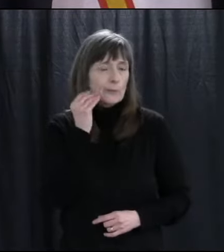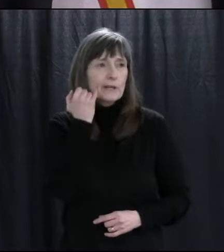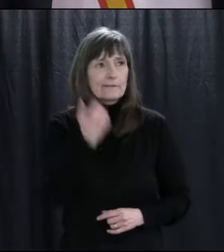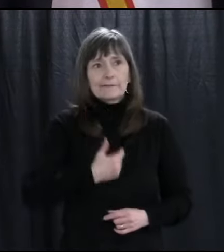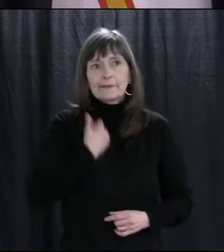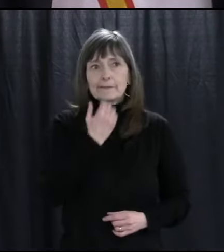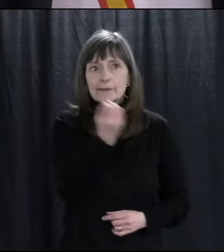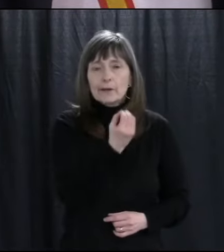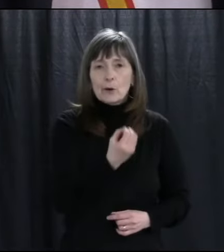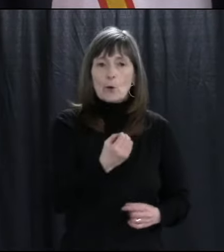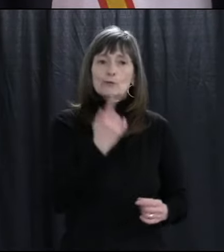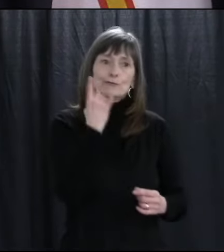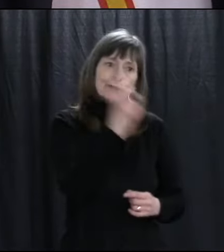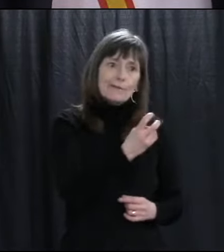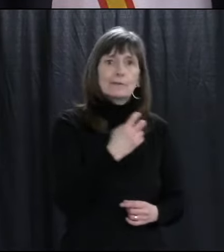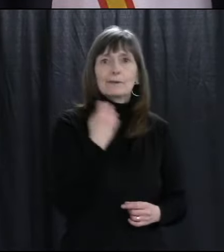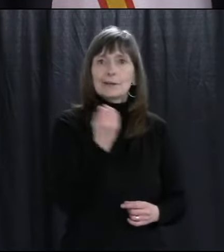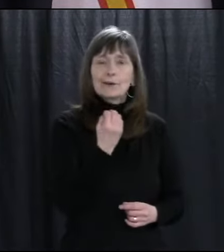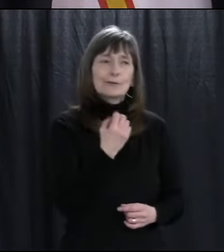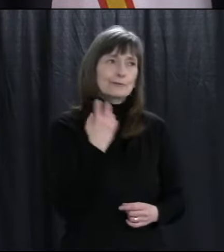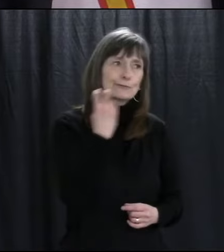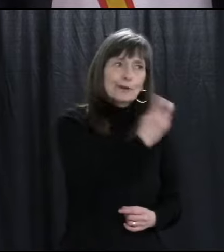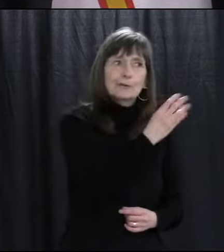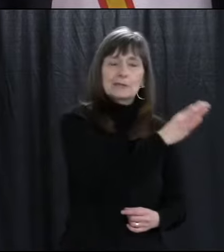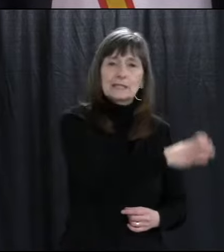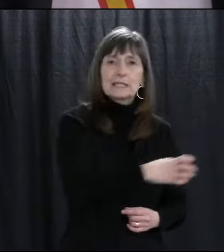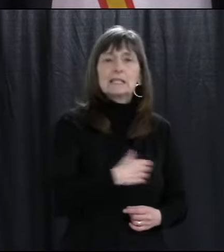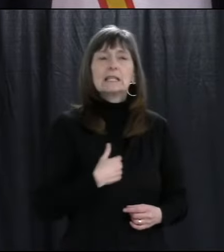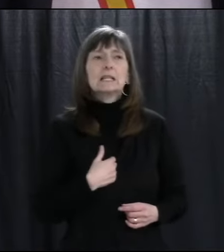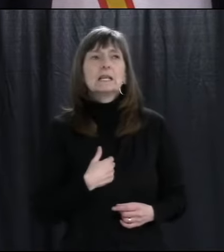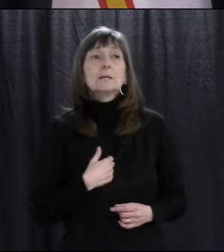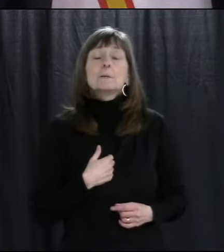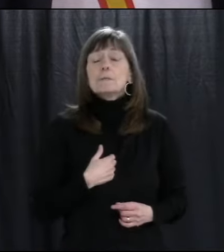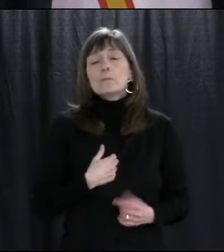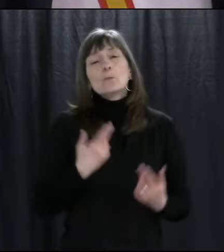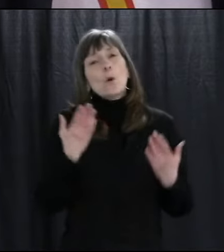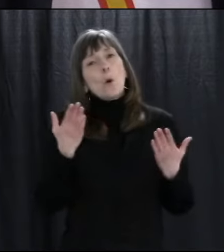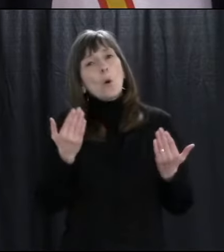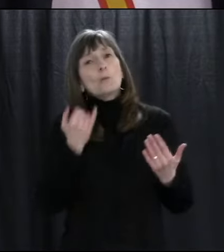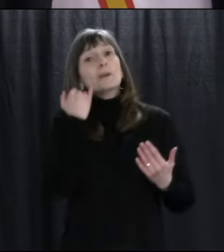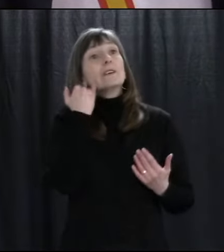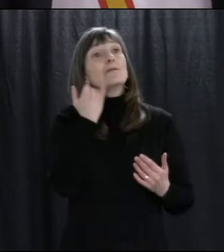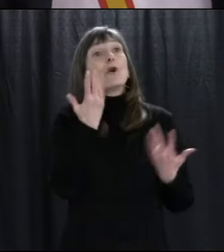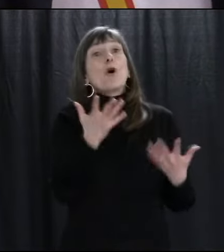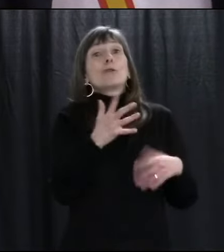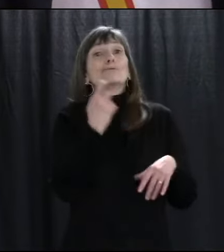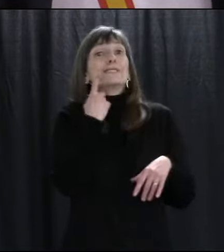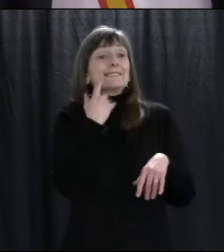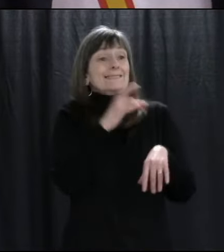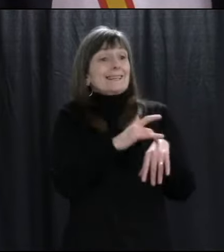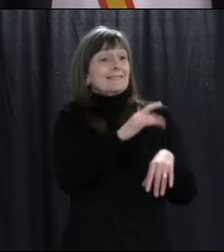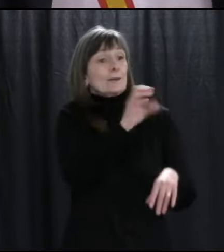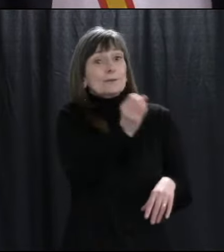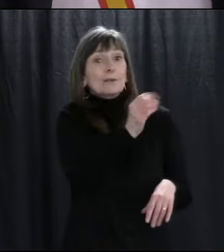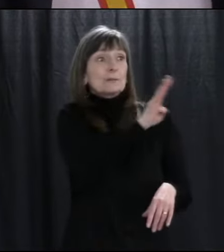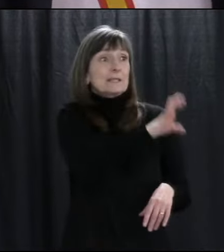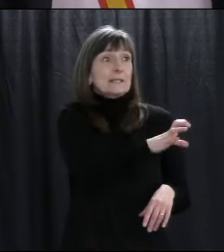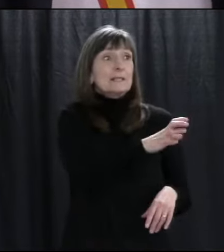feel they can, to self-isolate once they get home for 2 weeks. I would encourage anyone to do that.